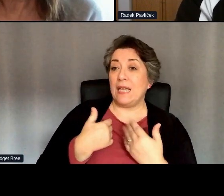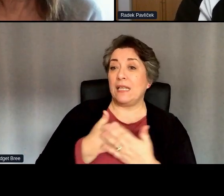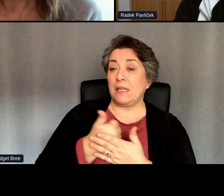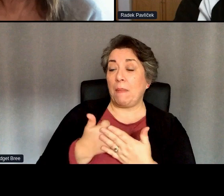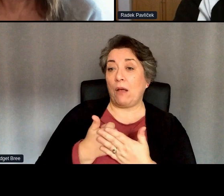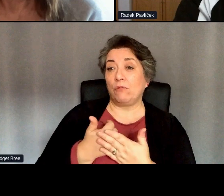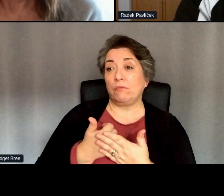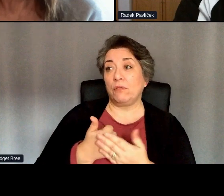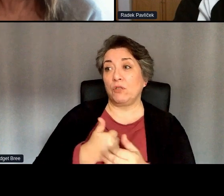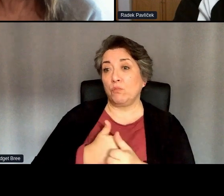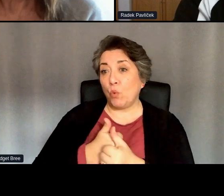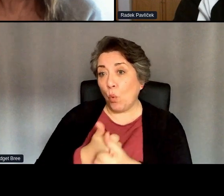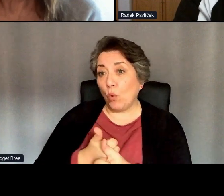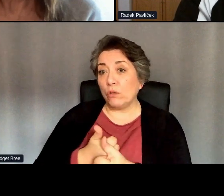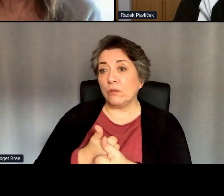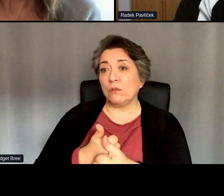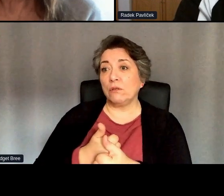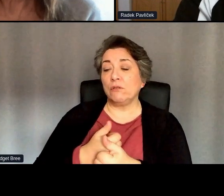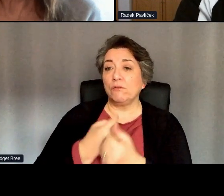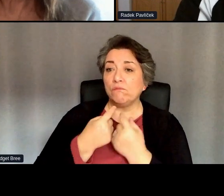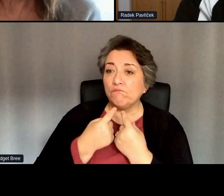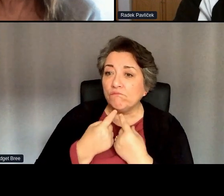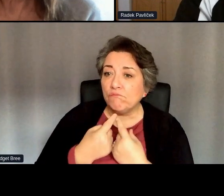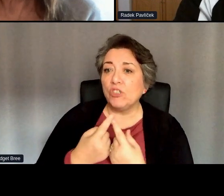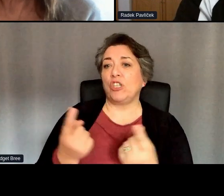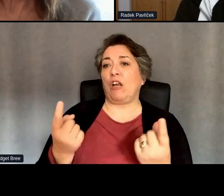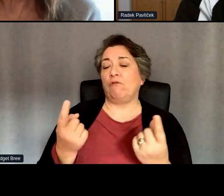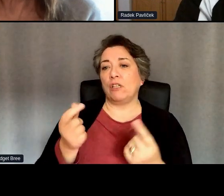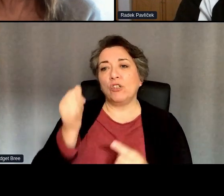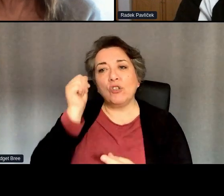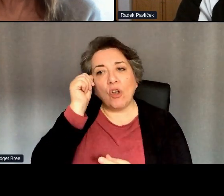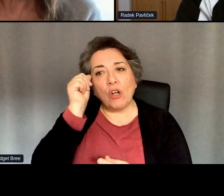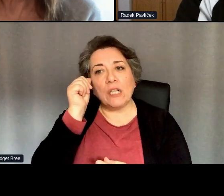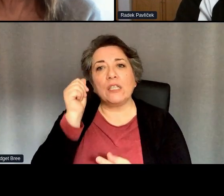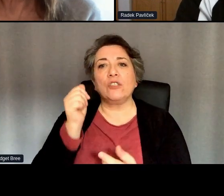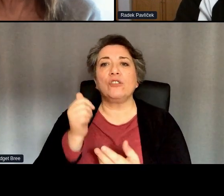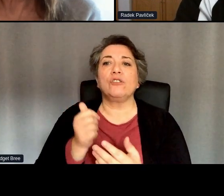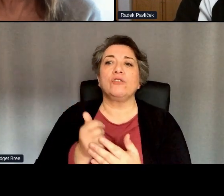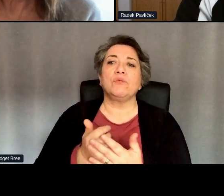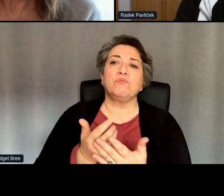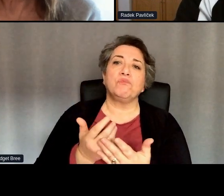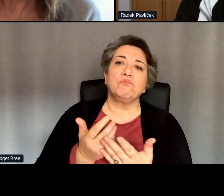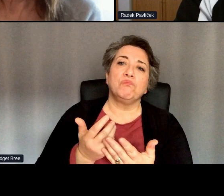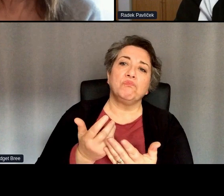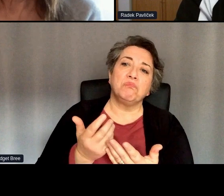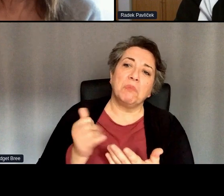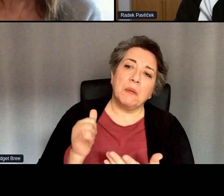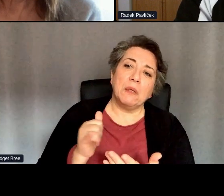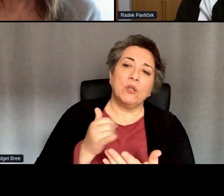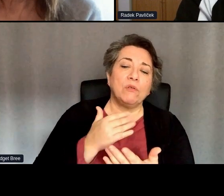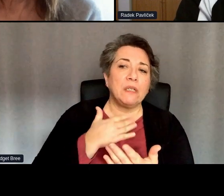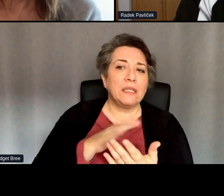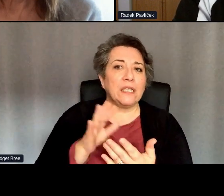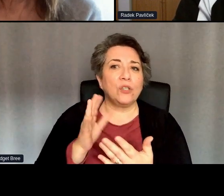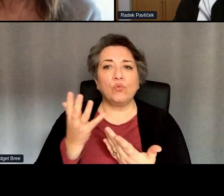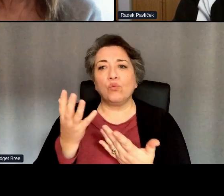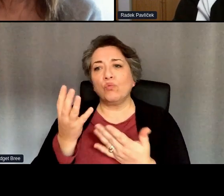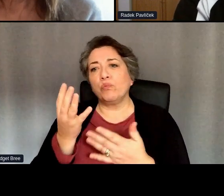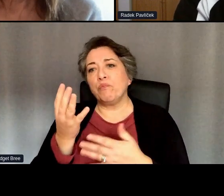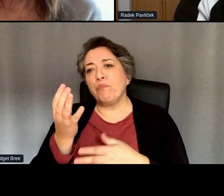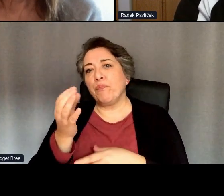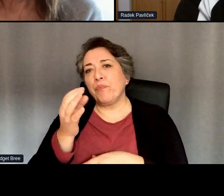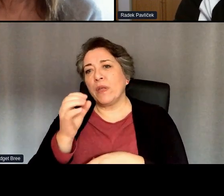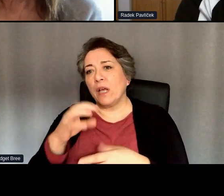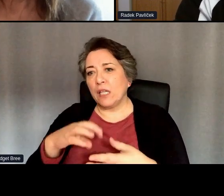knowledge. In case that you need to design a program